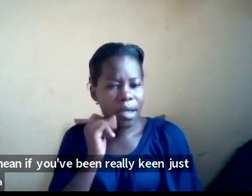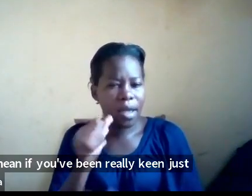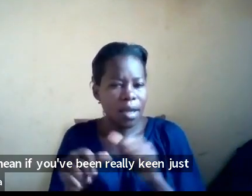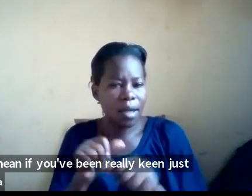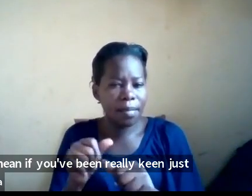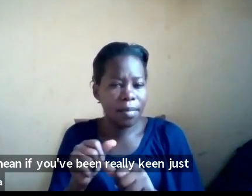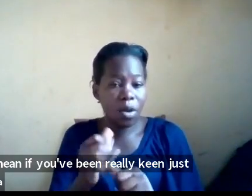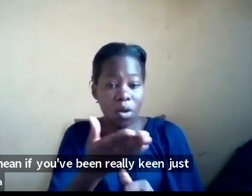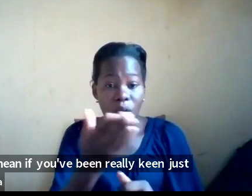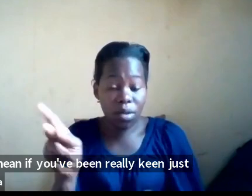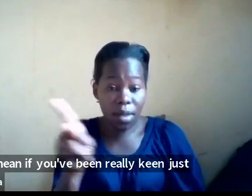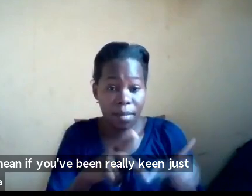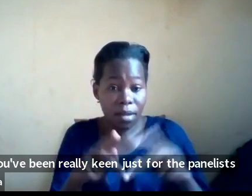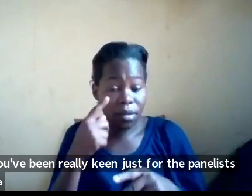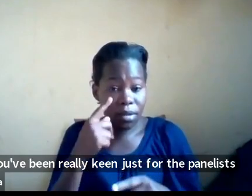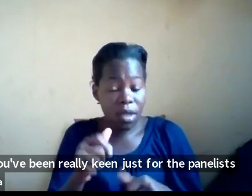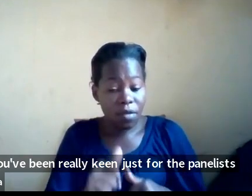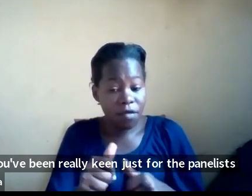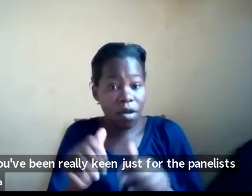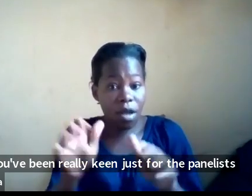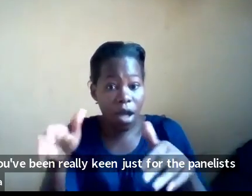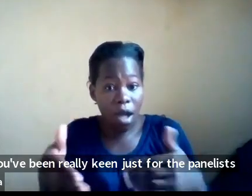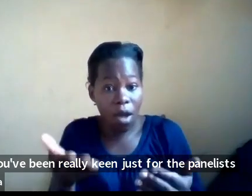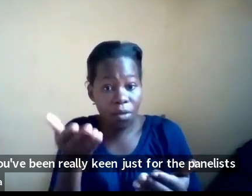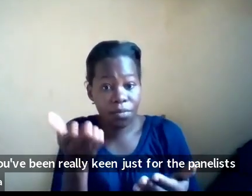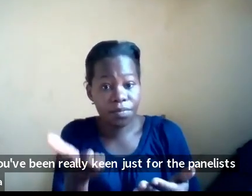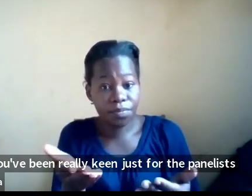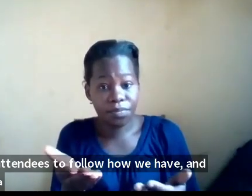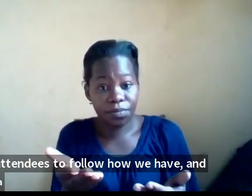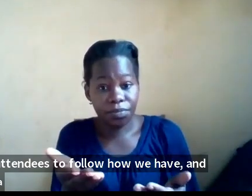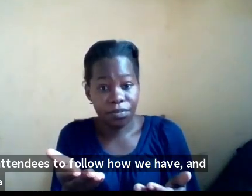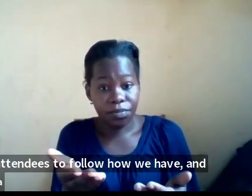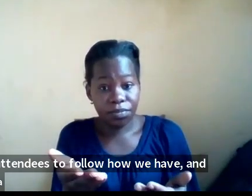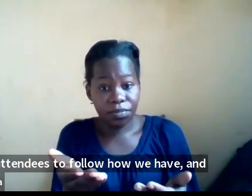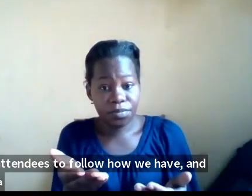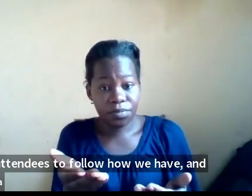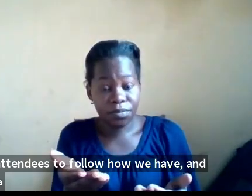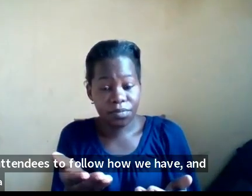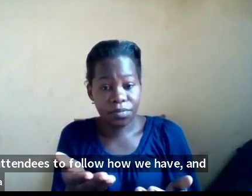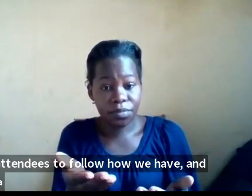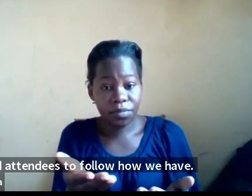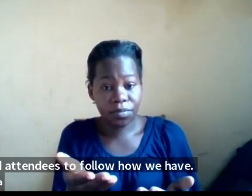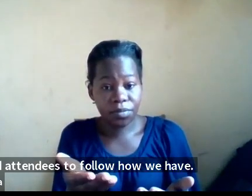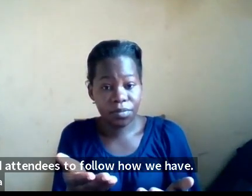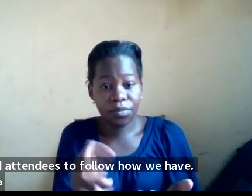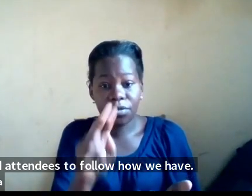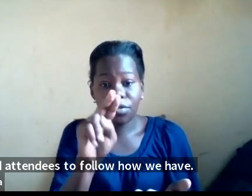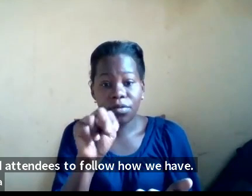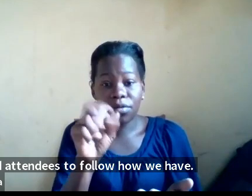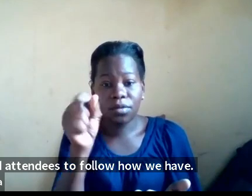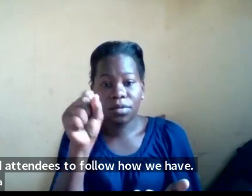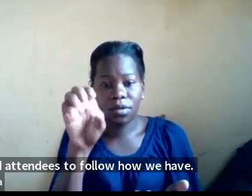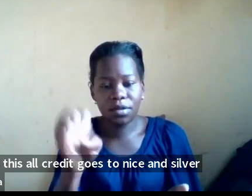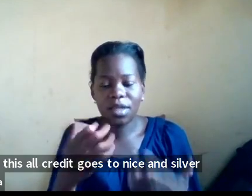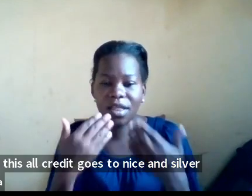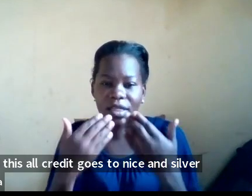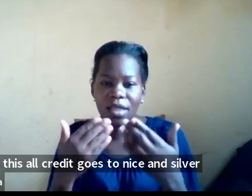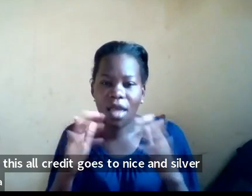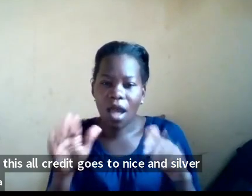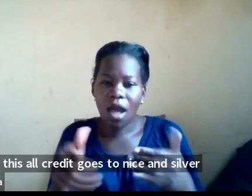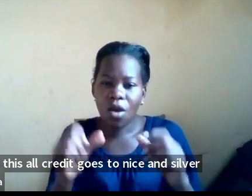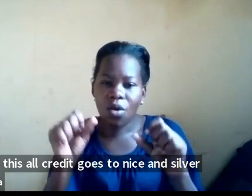panelists and attendees, to follow how we have, and this all credit goes to NASE and Celeste Media, how we have really,